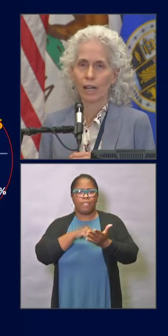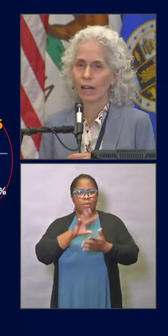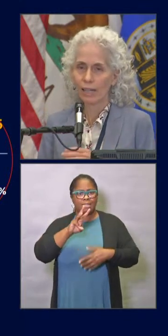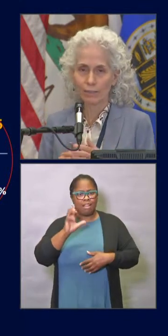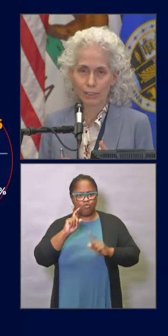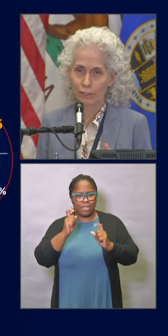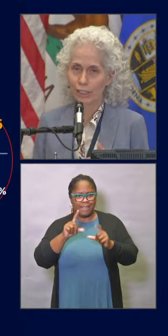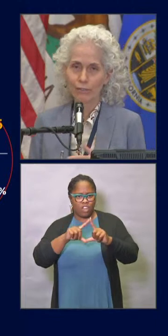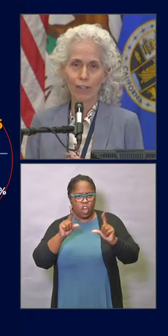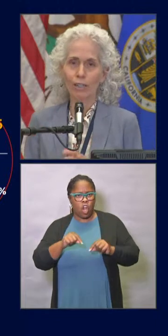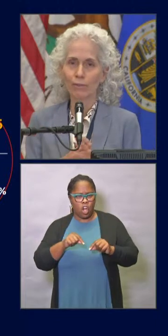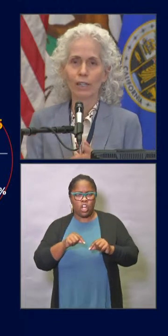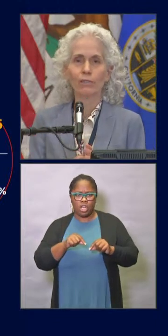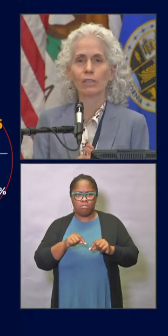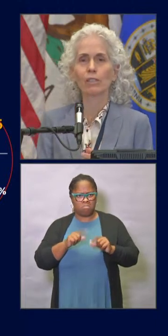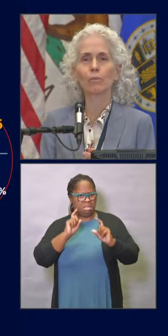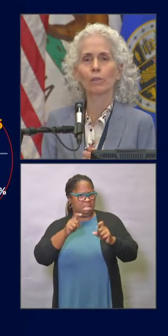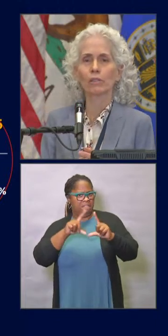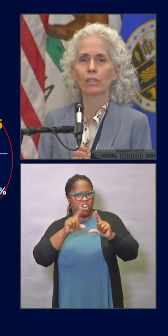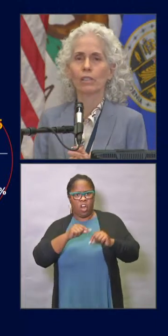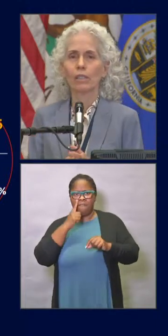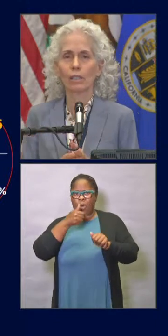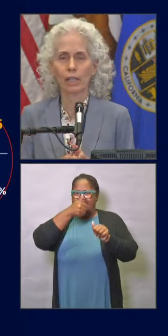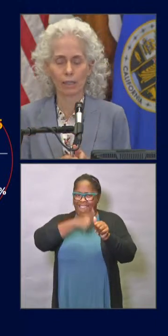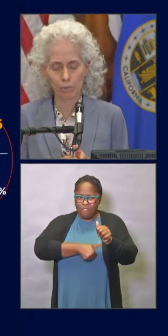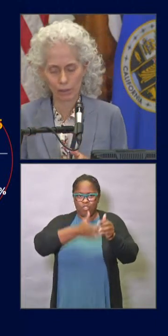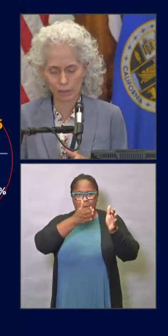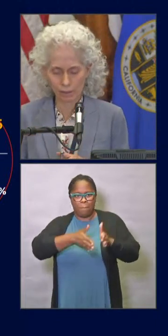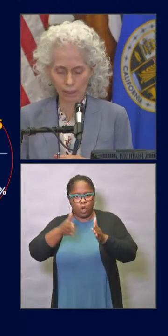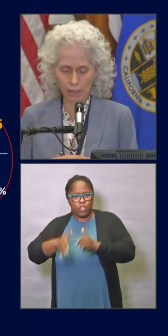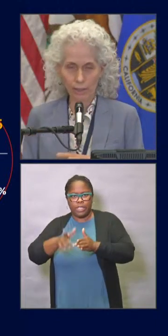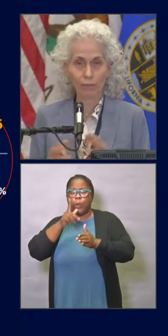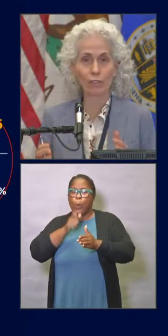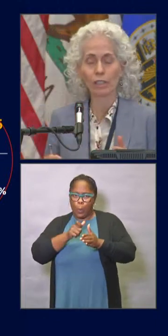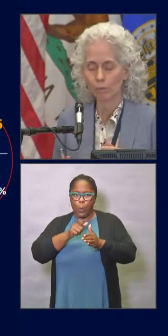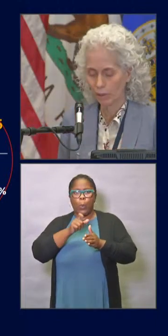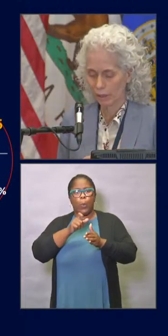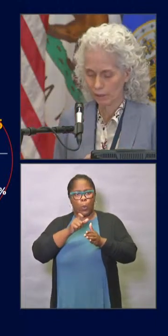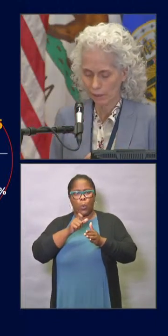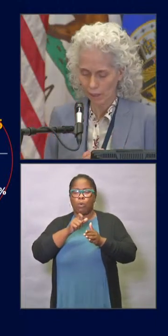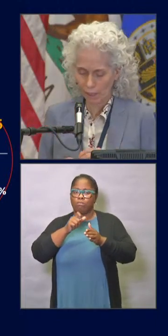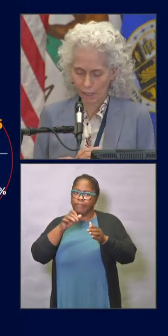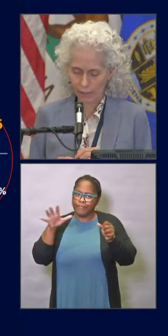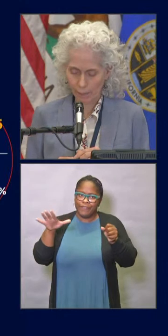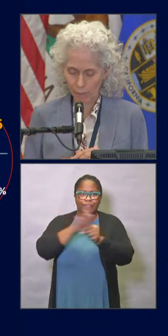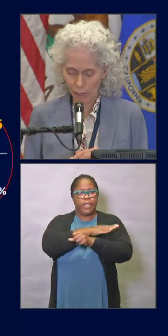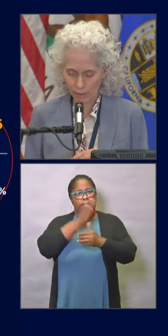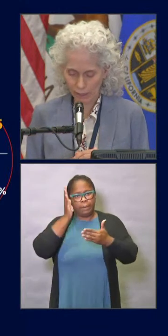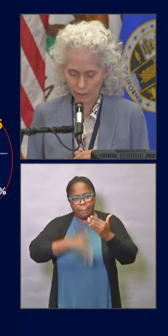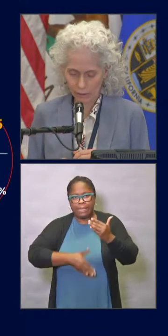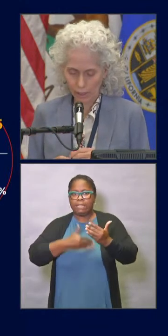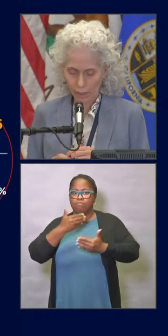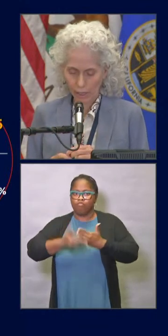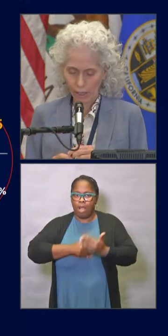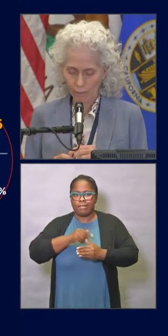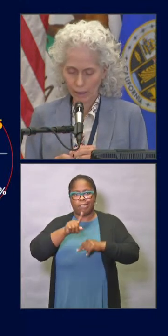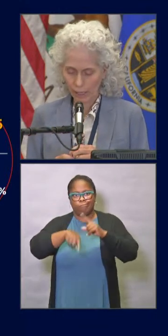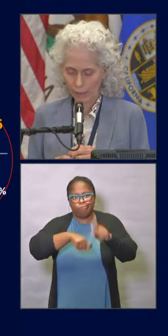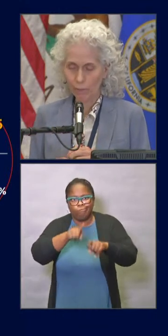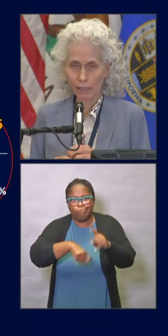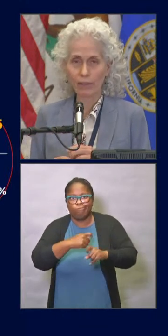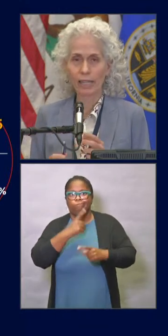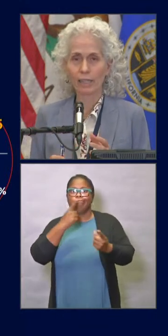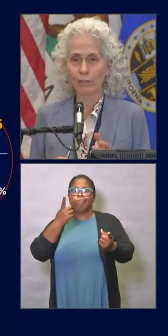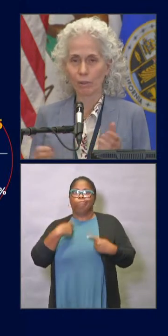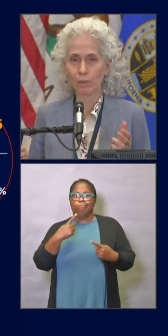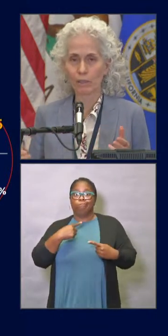cards. There's a gift card for every single person that completes, that fully completes that process. And